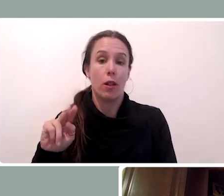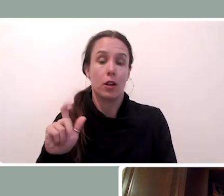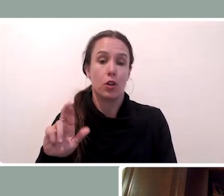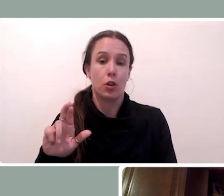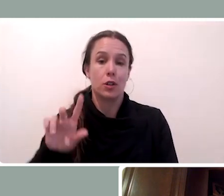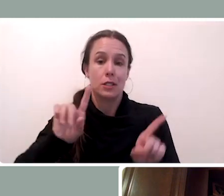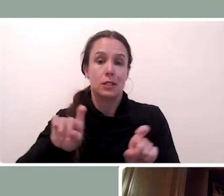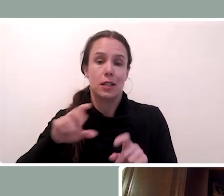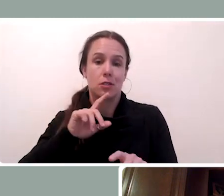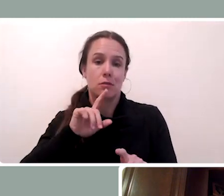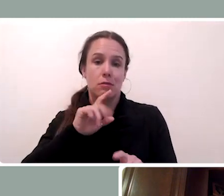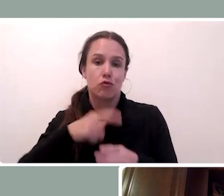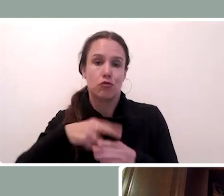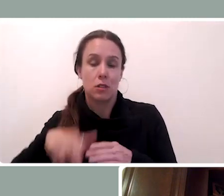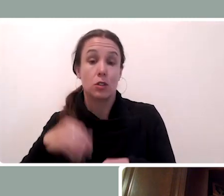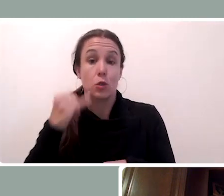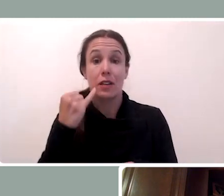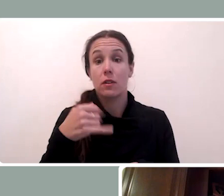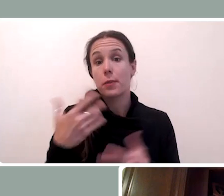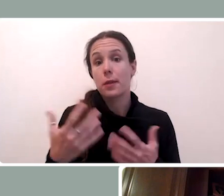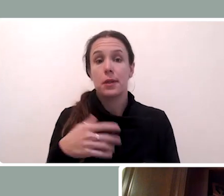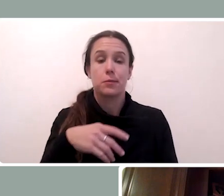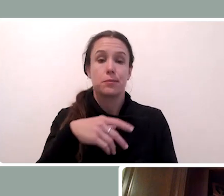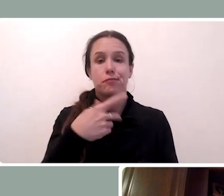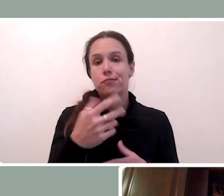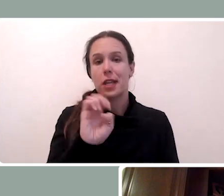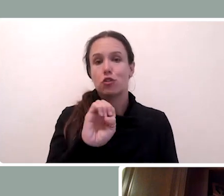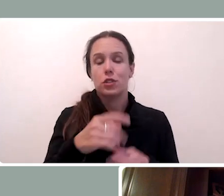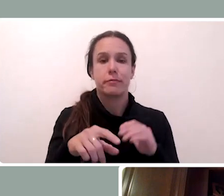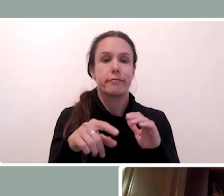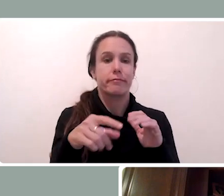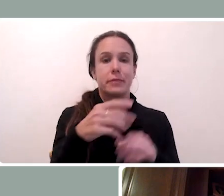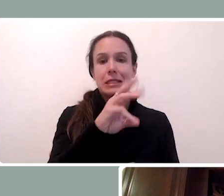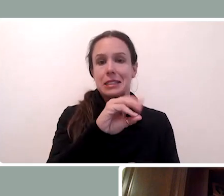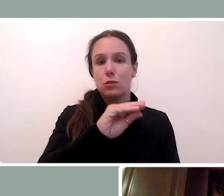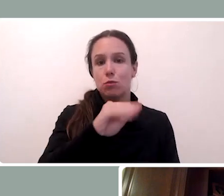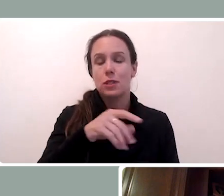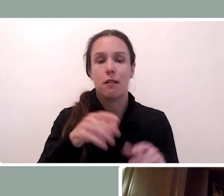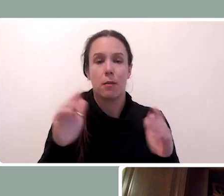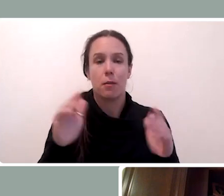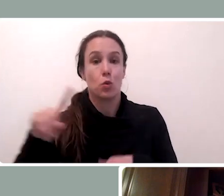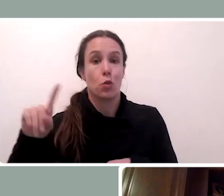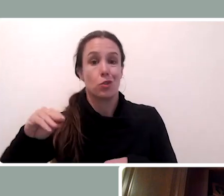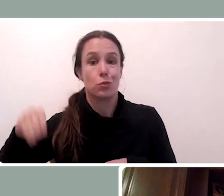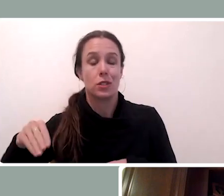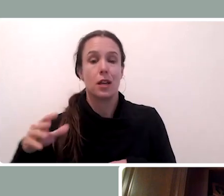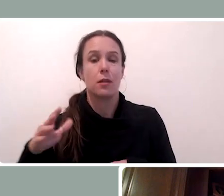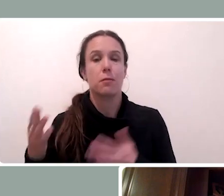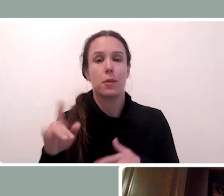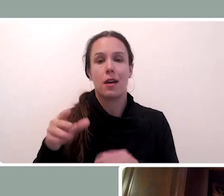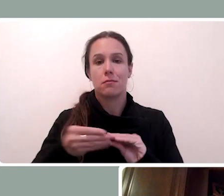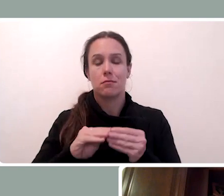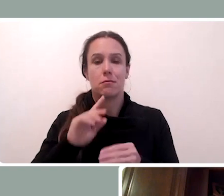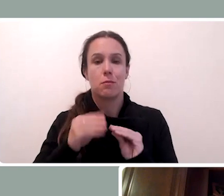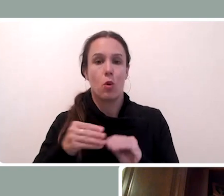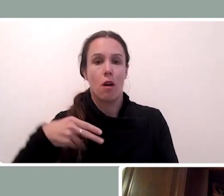is progesterone receptor negative and estrogen receptor is 60% compared to 100%, their oncotype may be higher. So you don't really